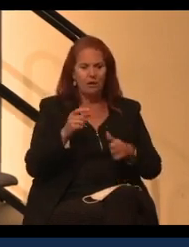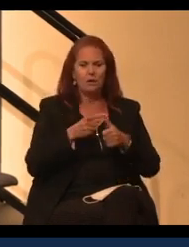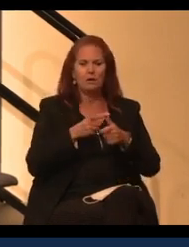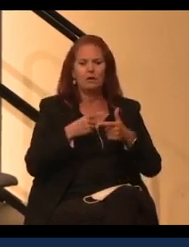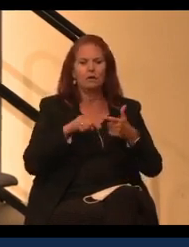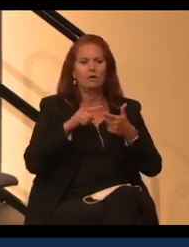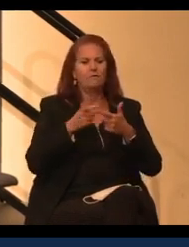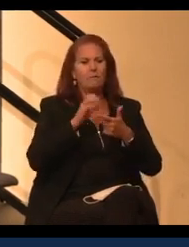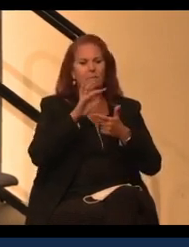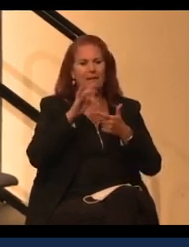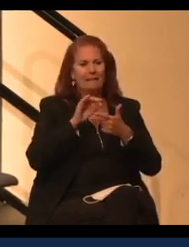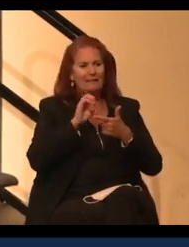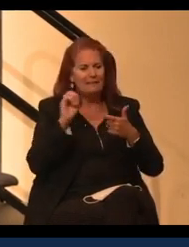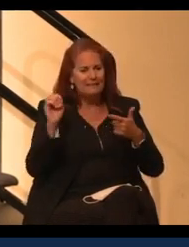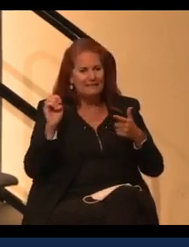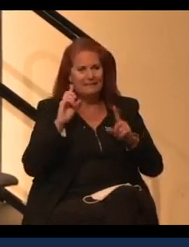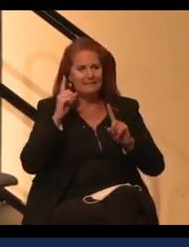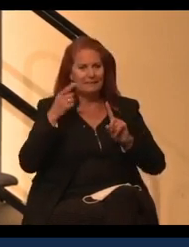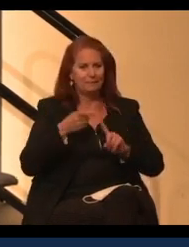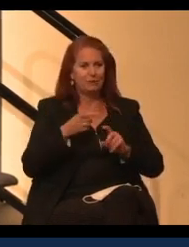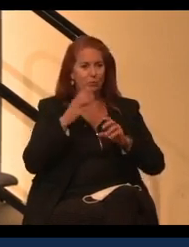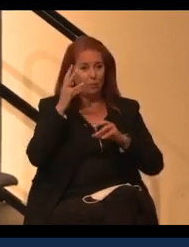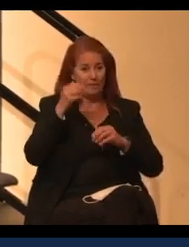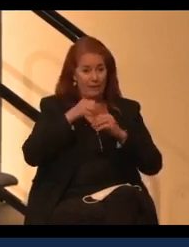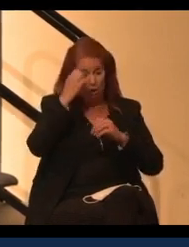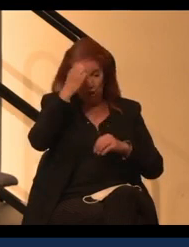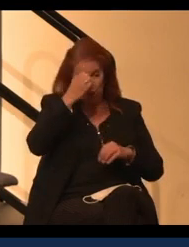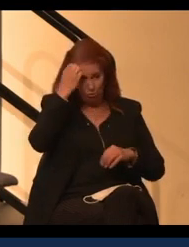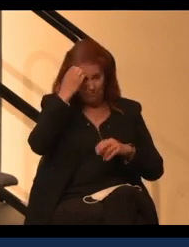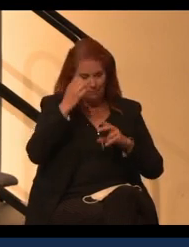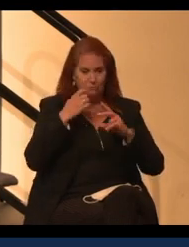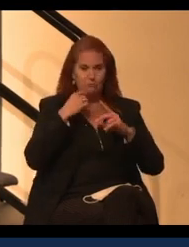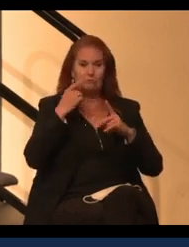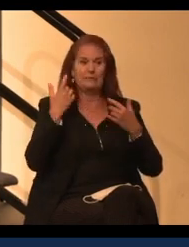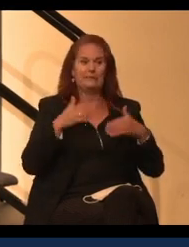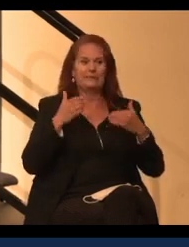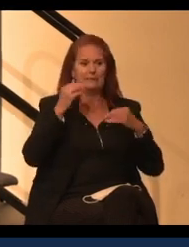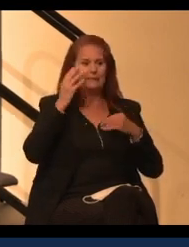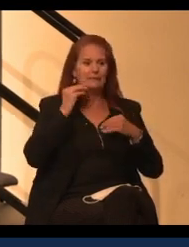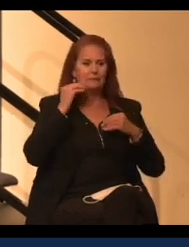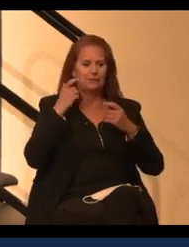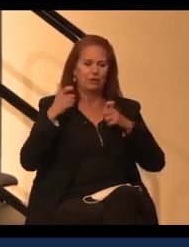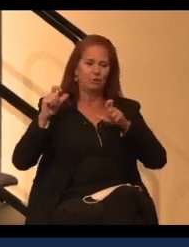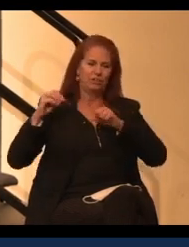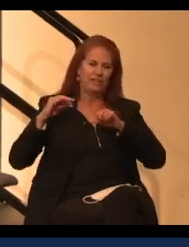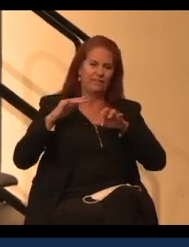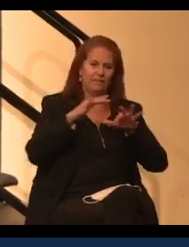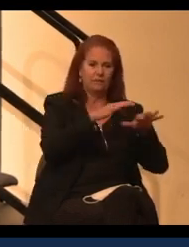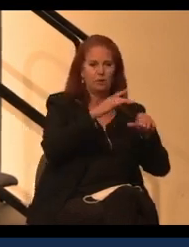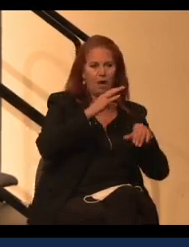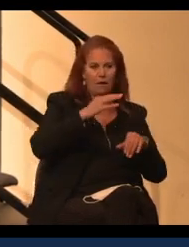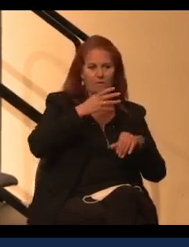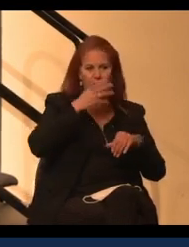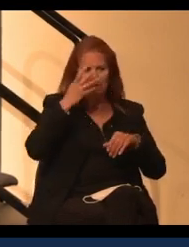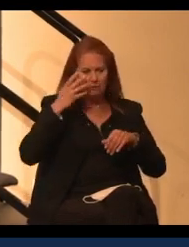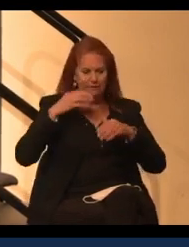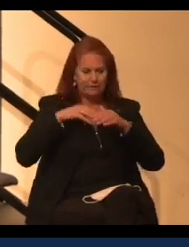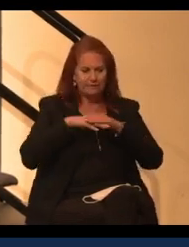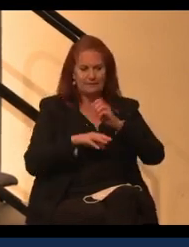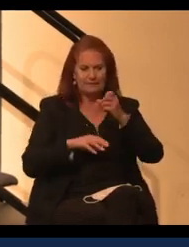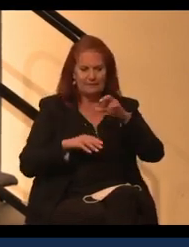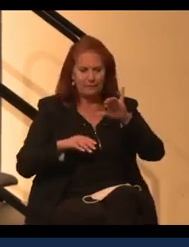the Middle East, especially within Europe, has really experienced a huge influx of refugees from Syria